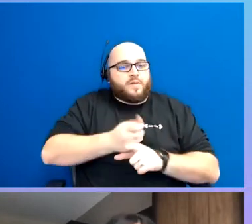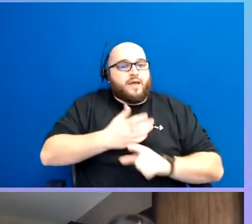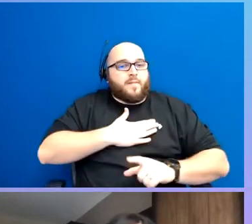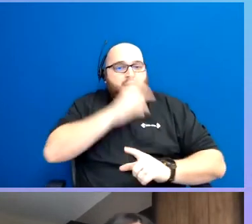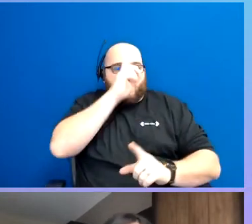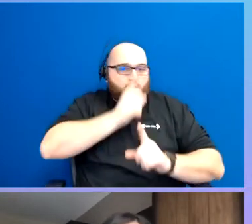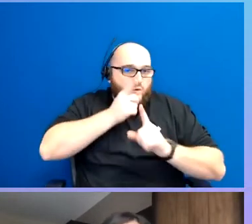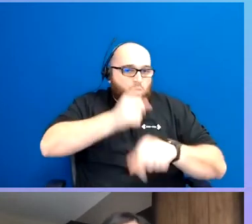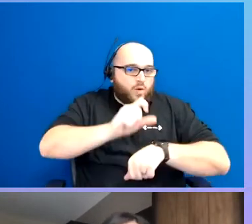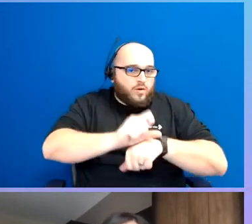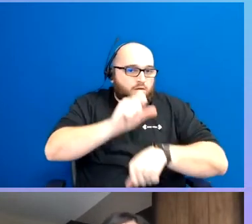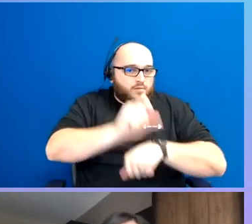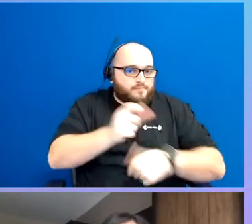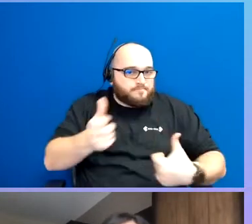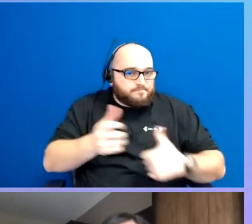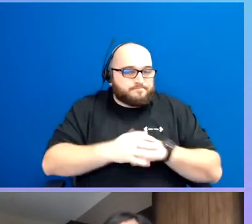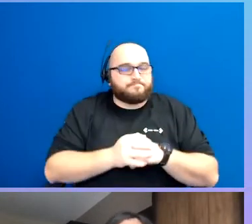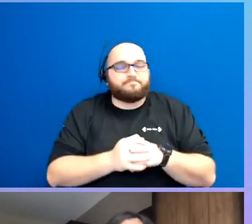towards.